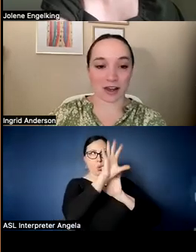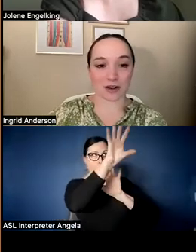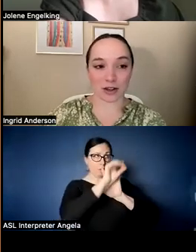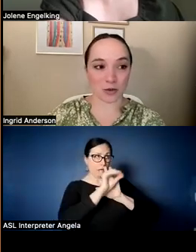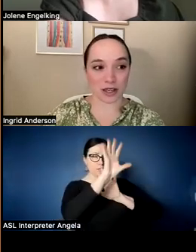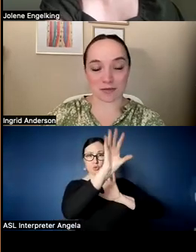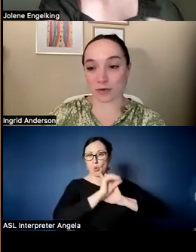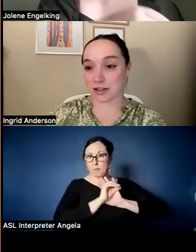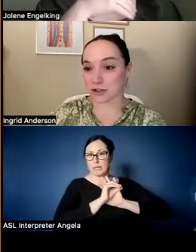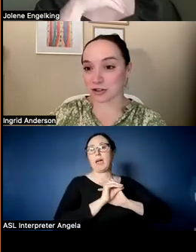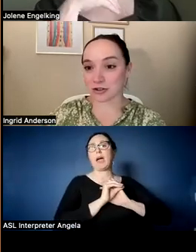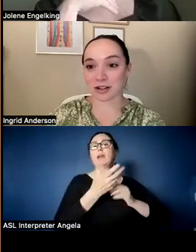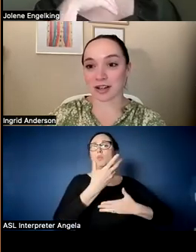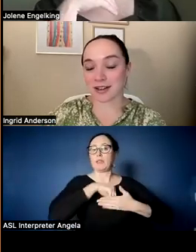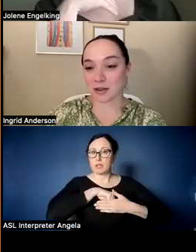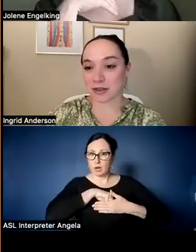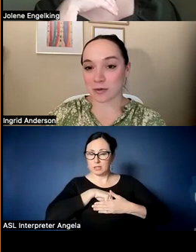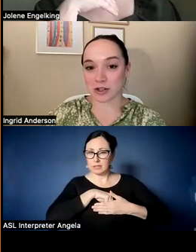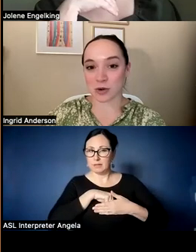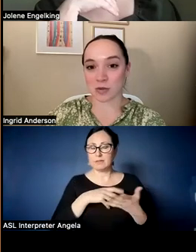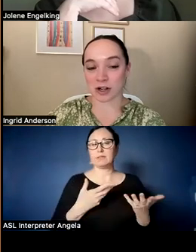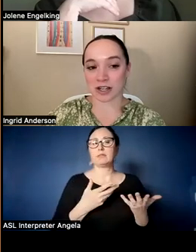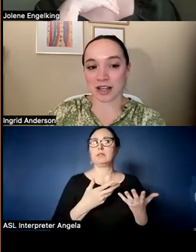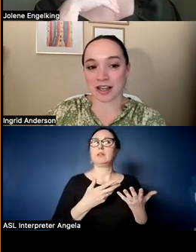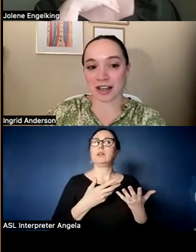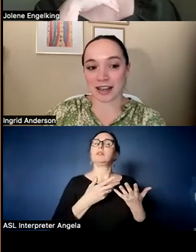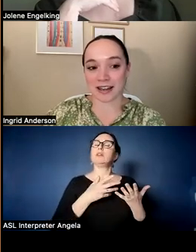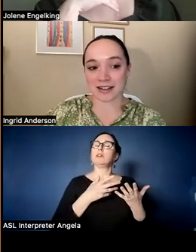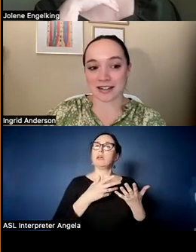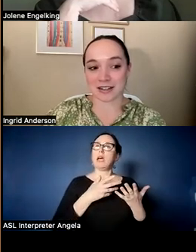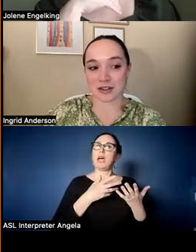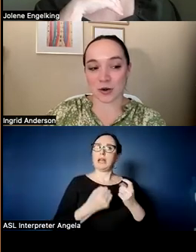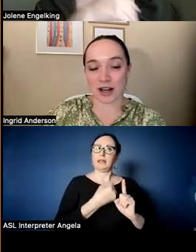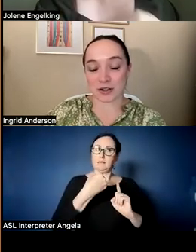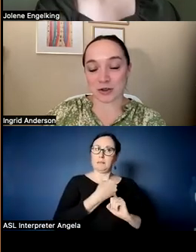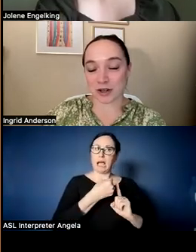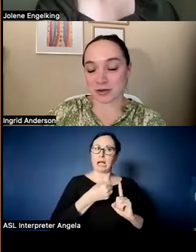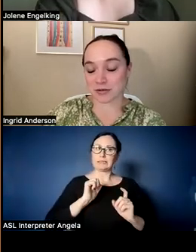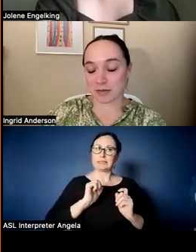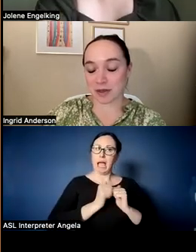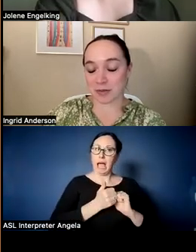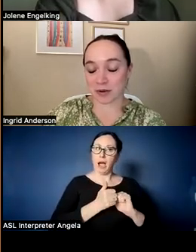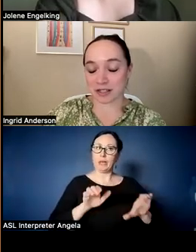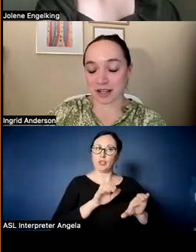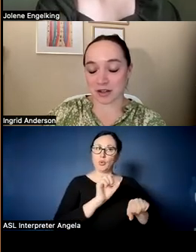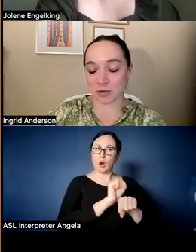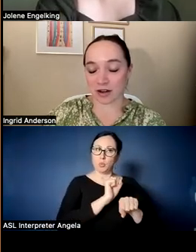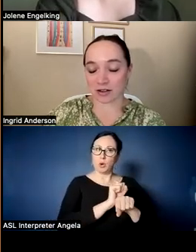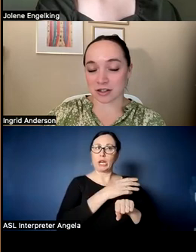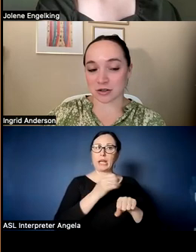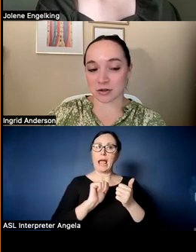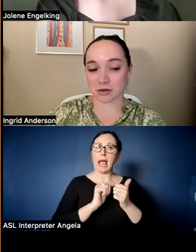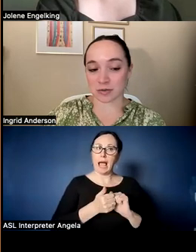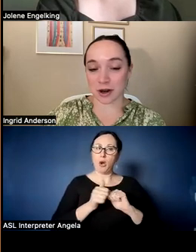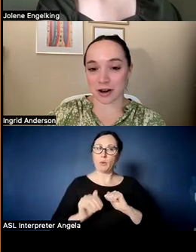way that, we raise our children, the way that we do our work. And so I do want to invite people today as